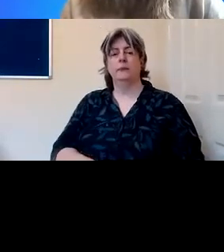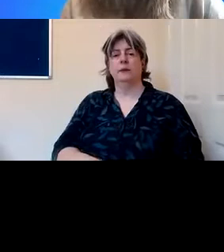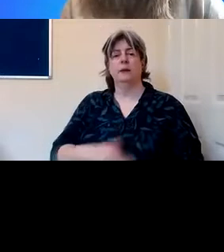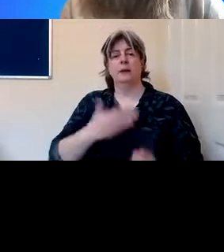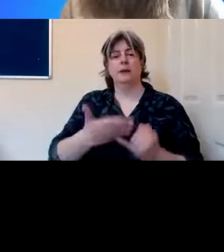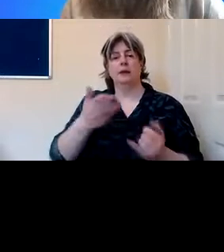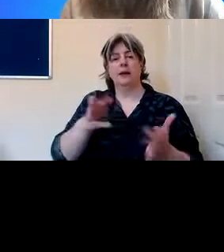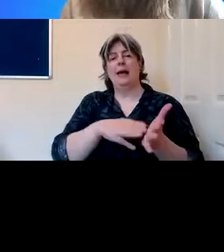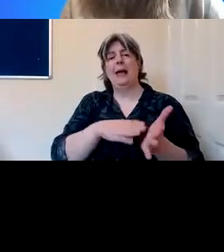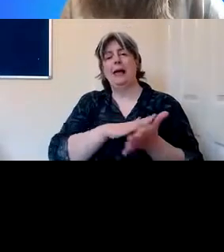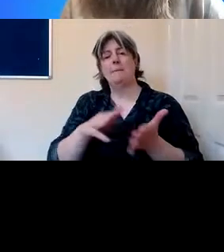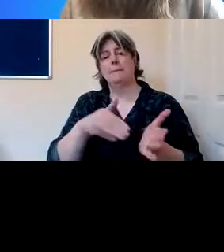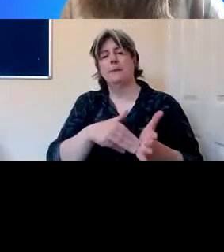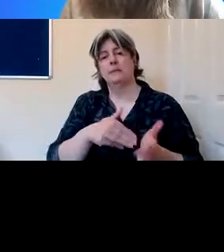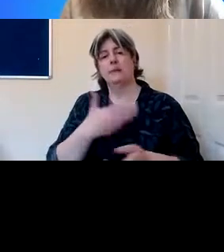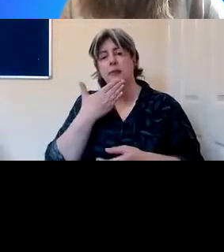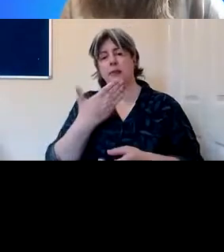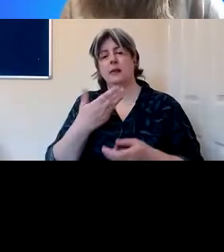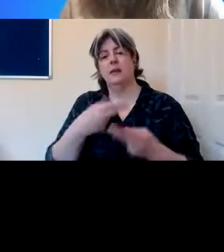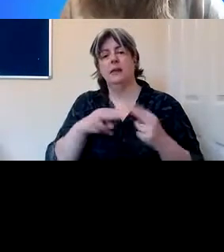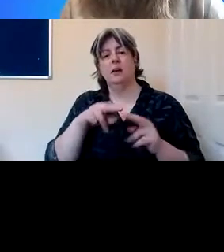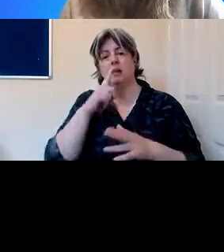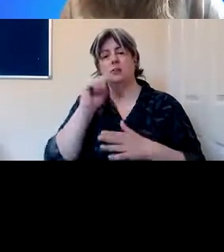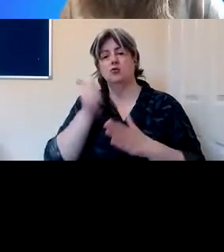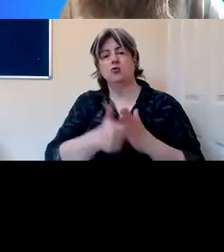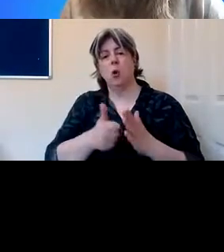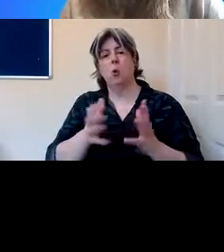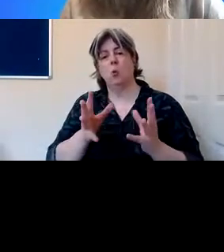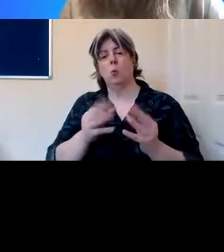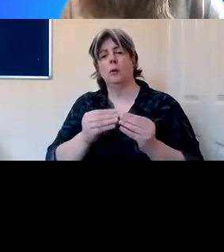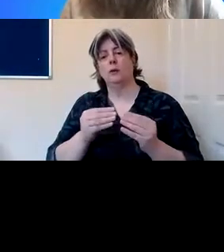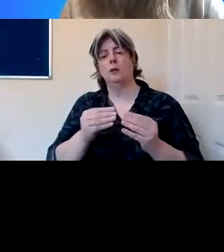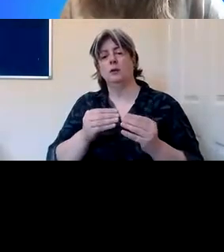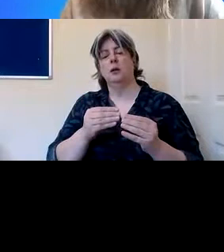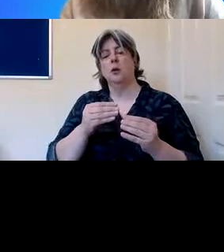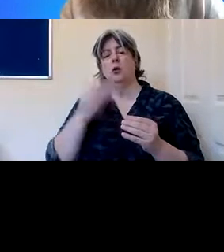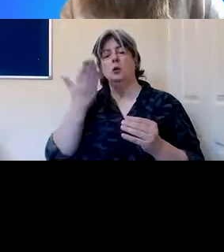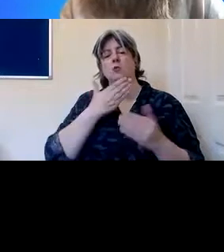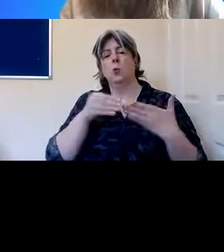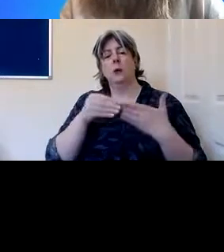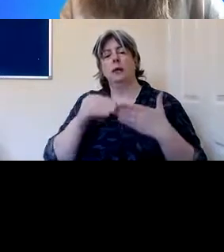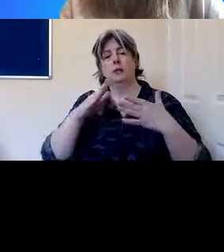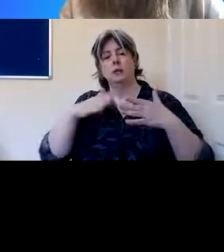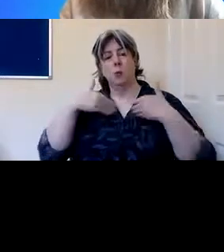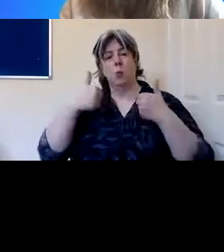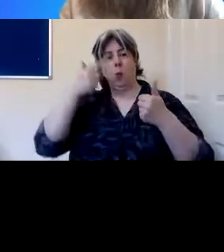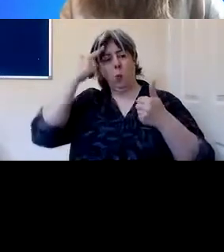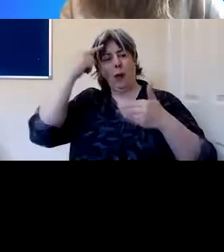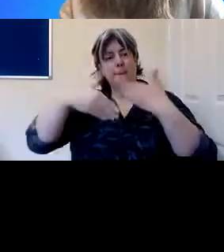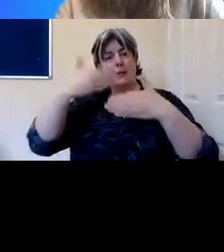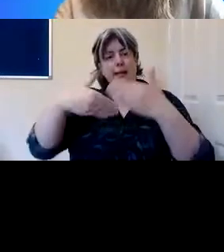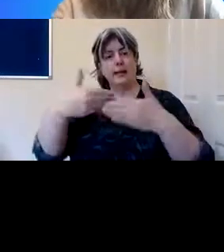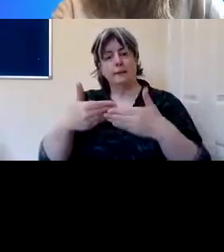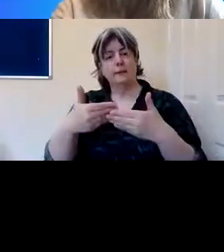Mary, please. Thank you. If I can start with the well-being of school leaders point first of all. I